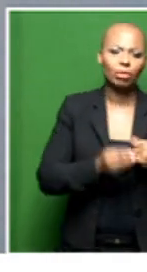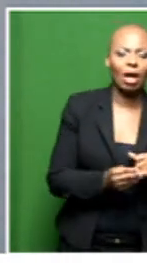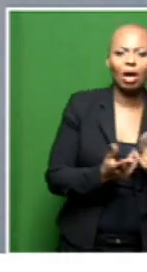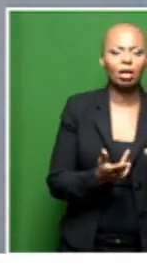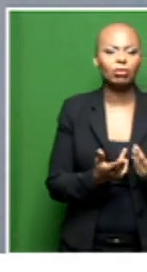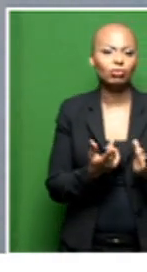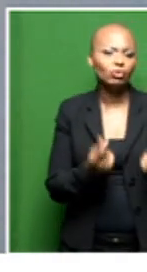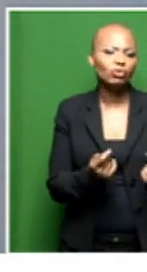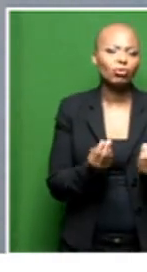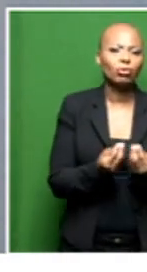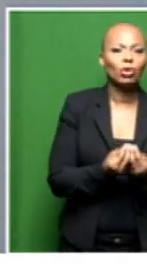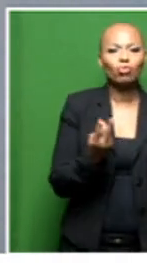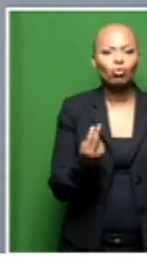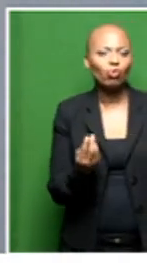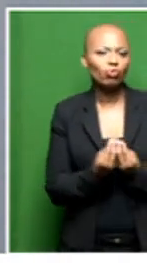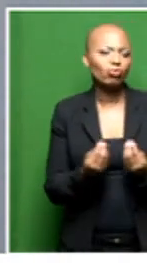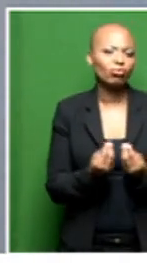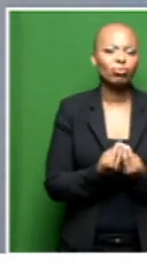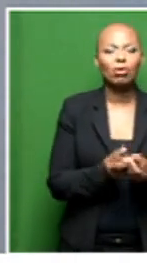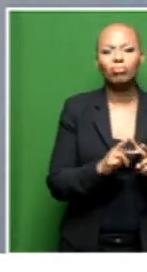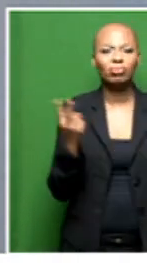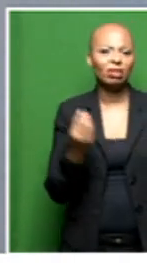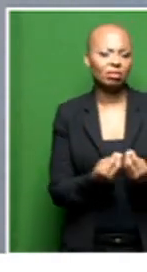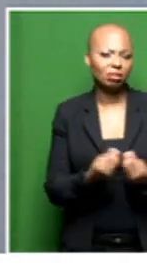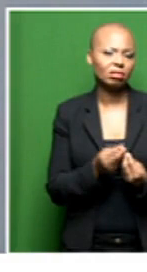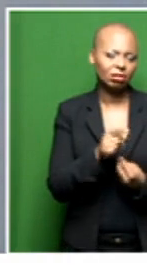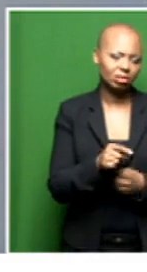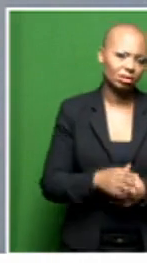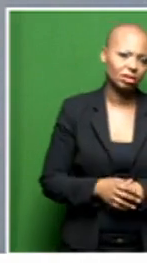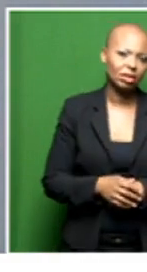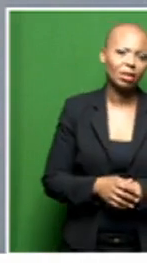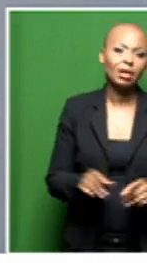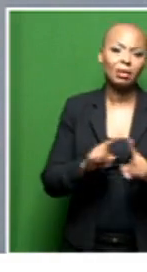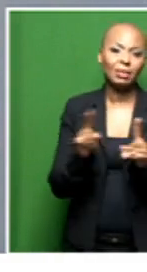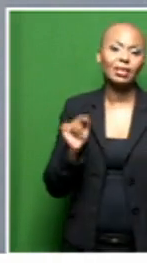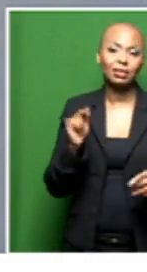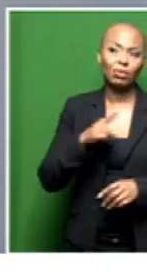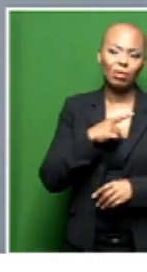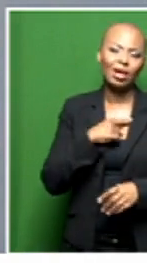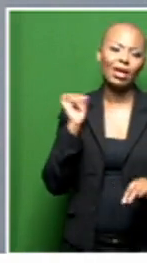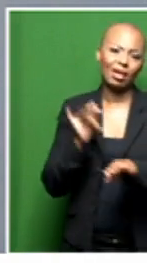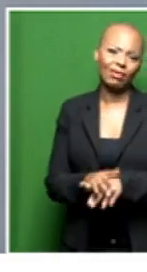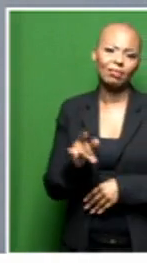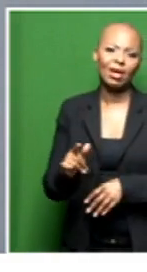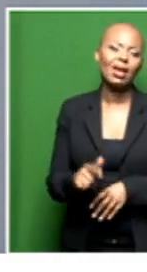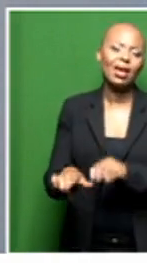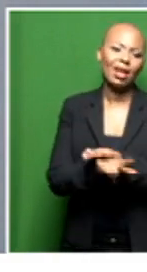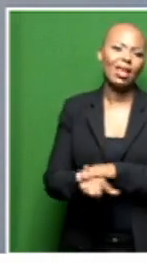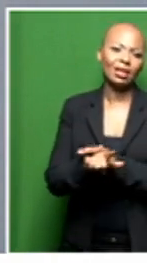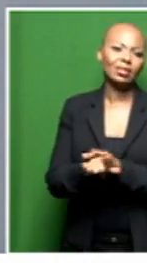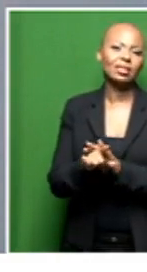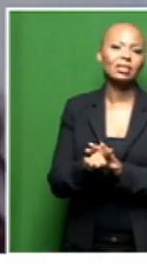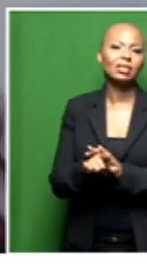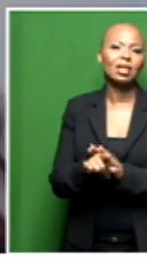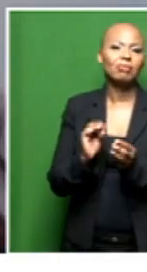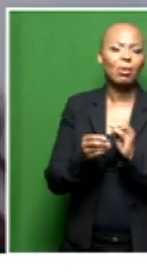new venture in Harare that is unaffected by the land reform policy. As much as this book, you know,